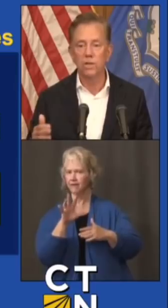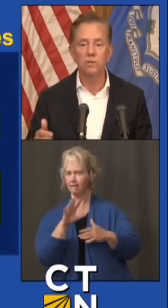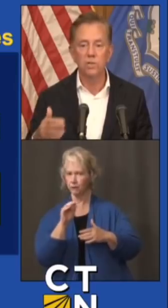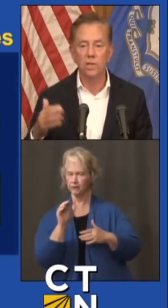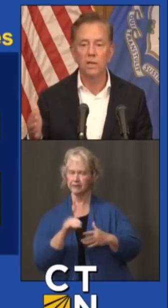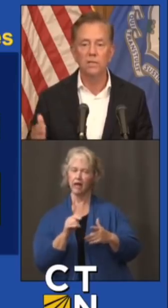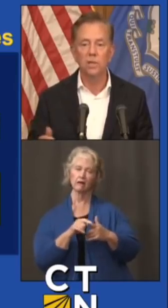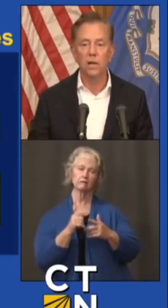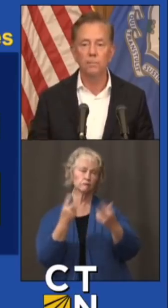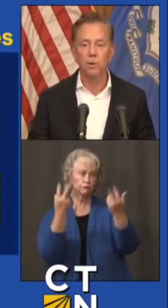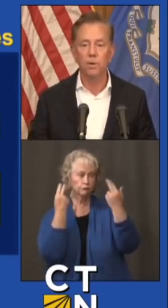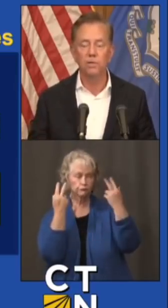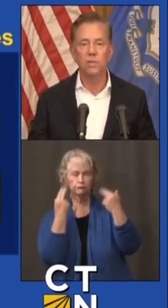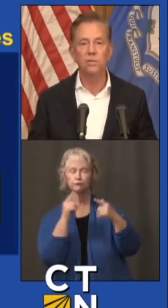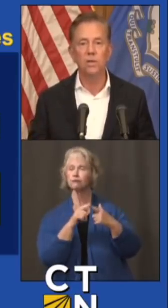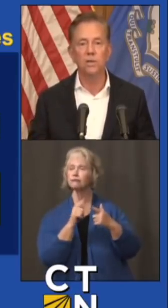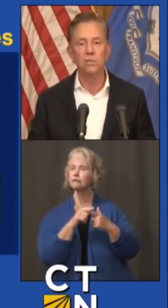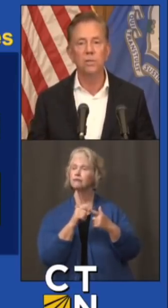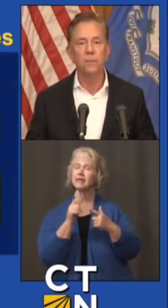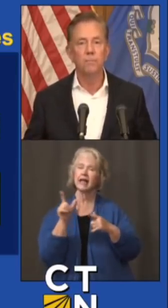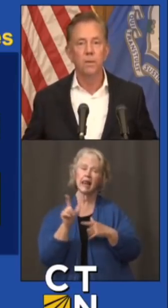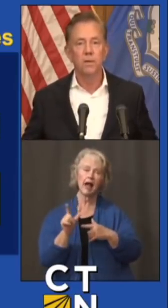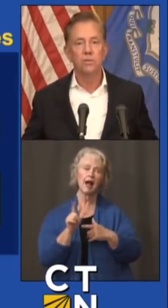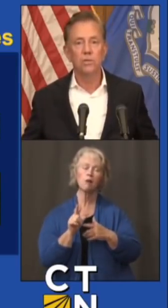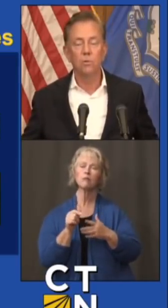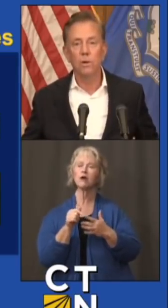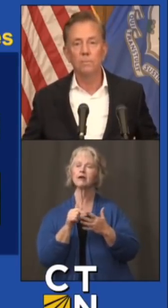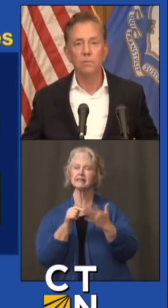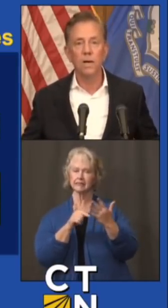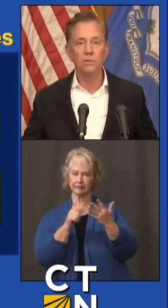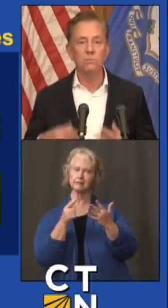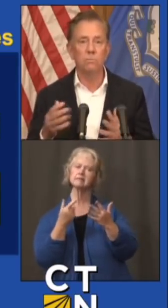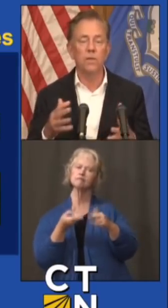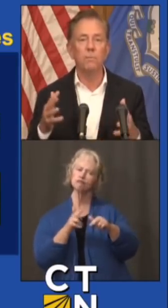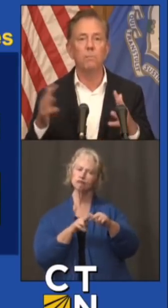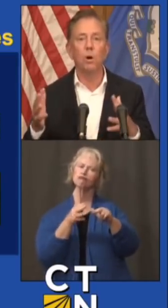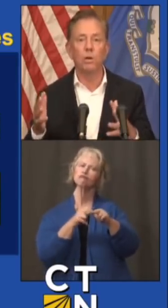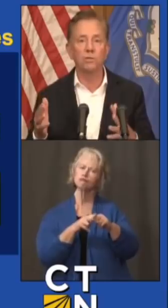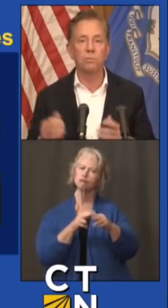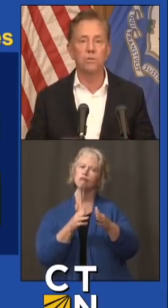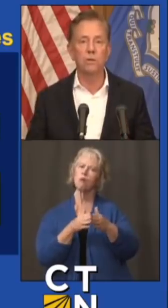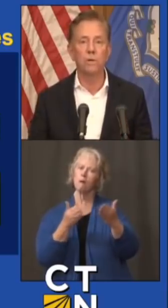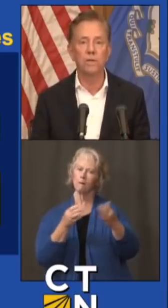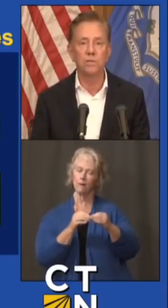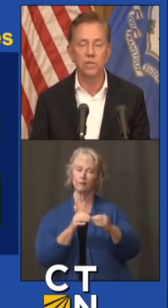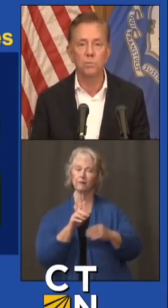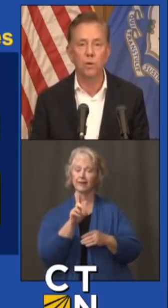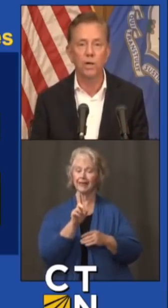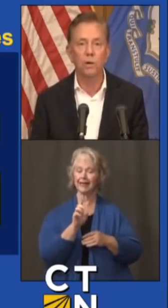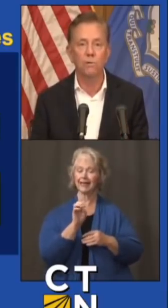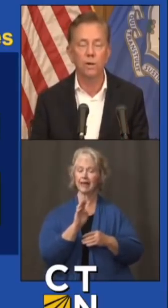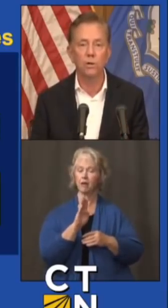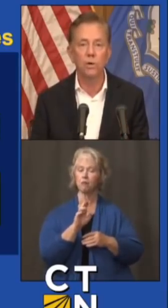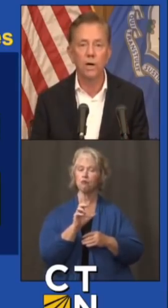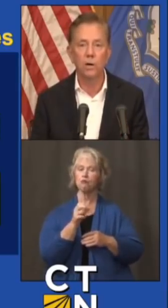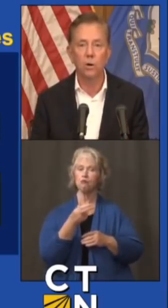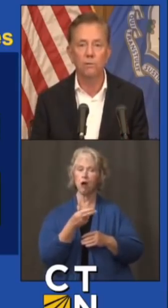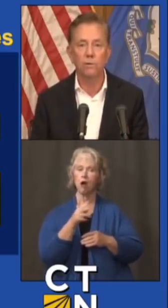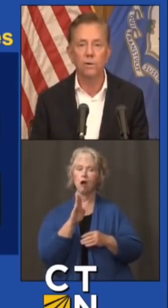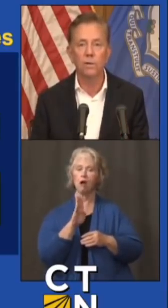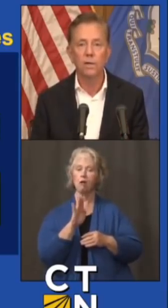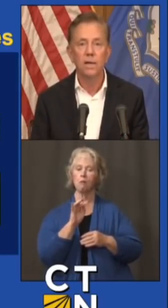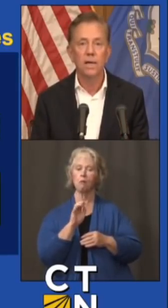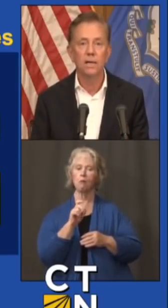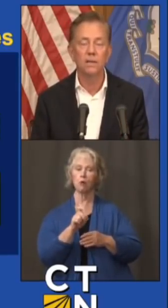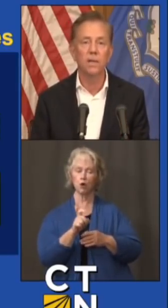services, hair salons, libraries, and the such. So Dr. Deborah Birx was with us this morning over at UConn